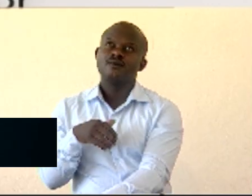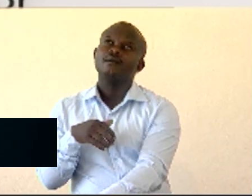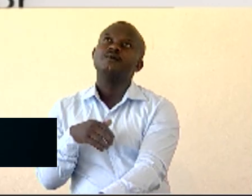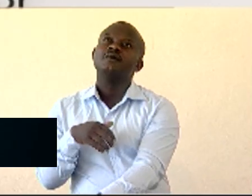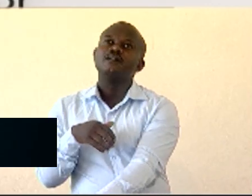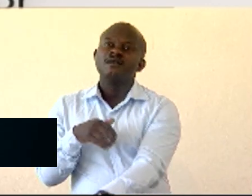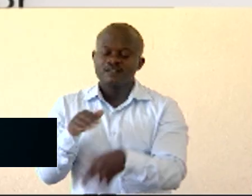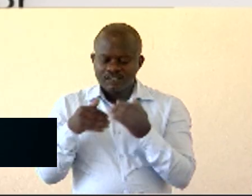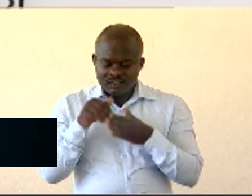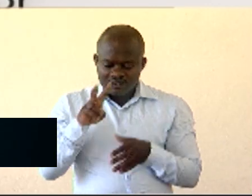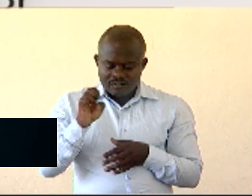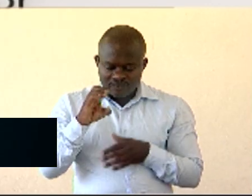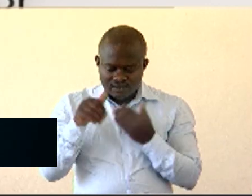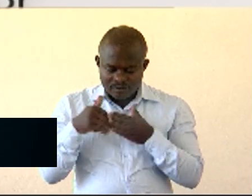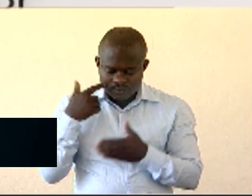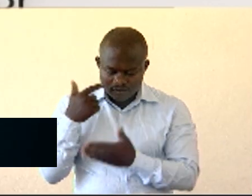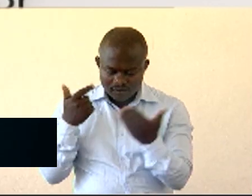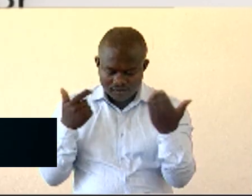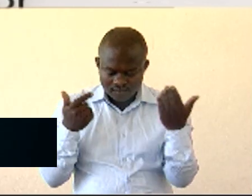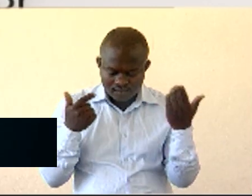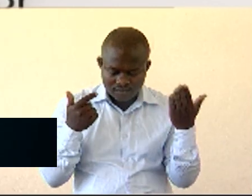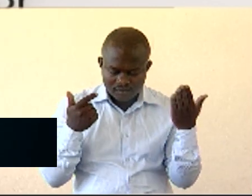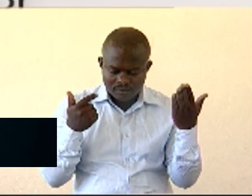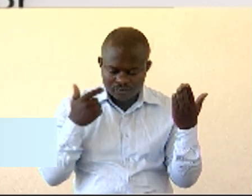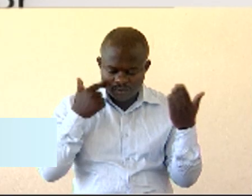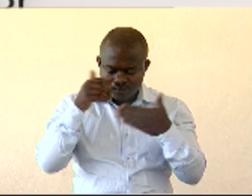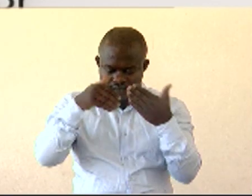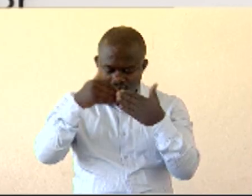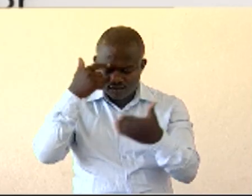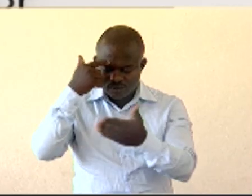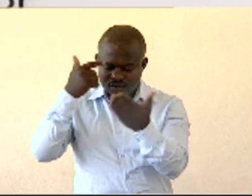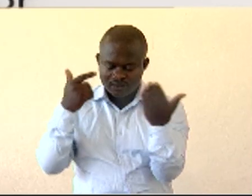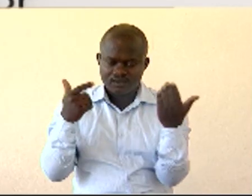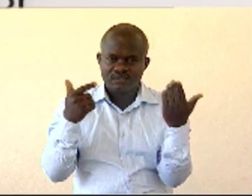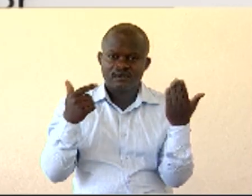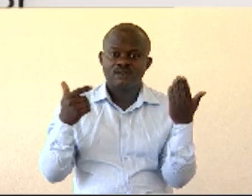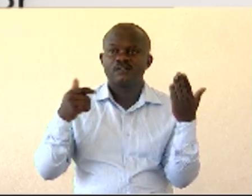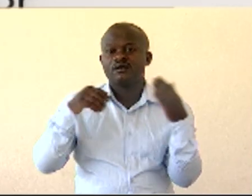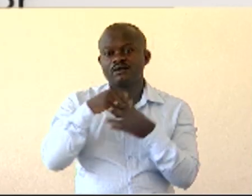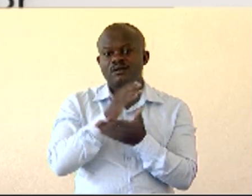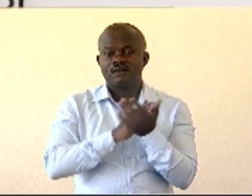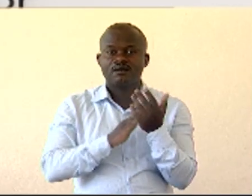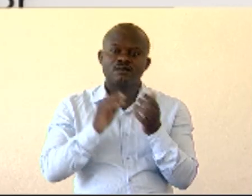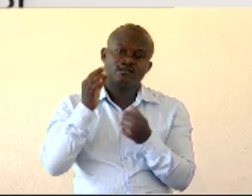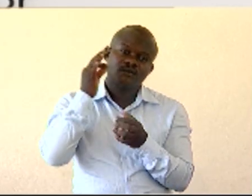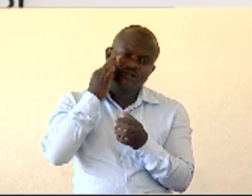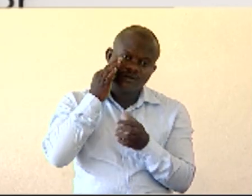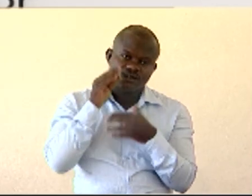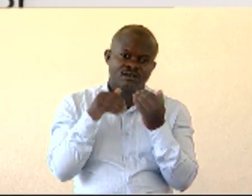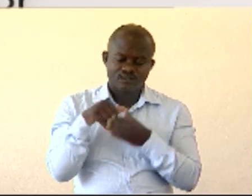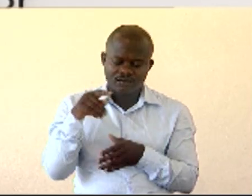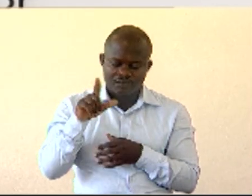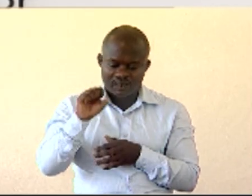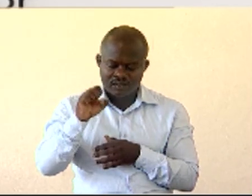the vector that causes malaria, because Anopheles mosquito is a Plasmodium